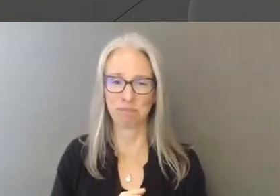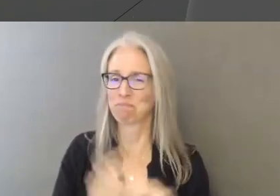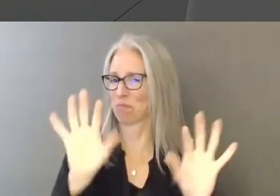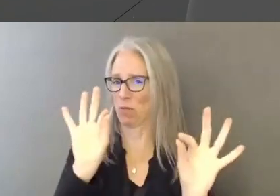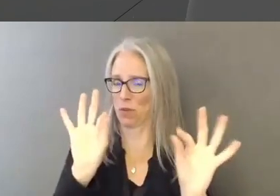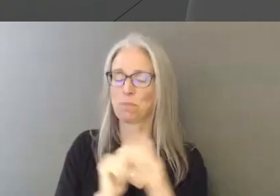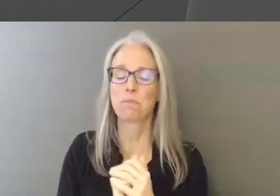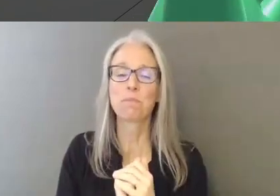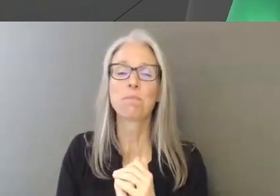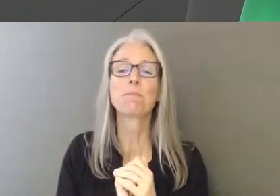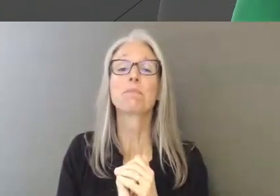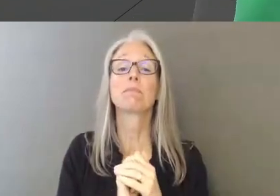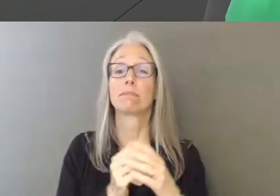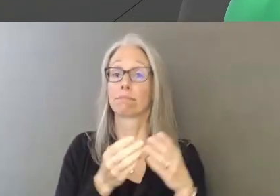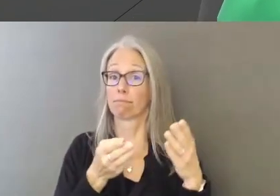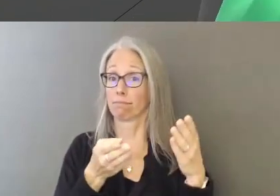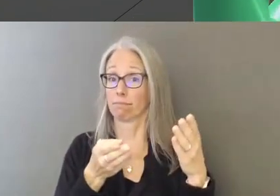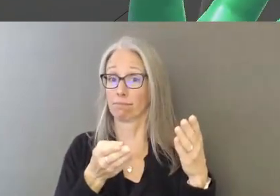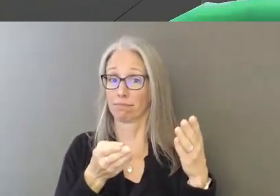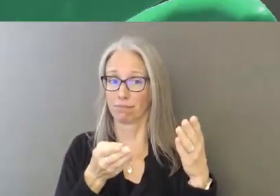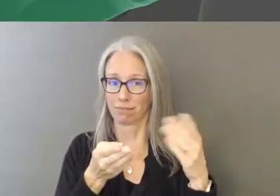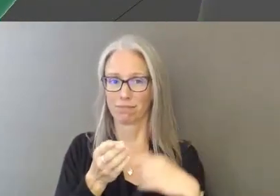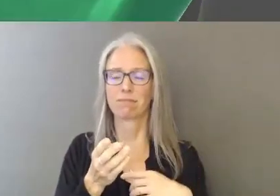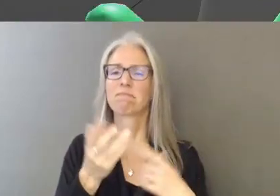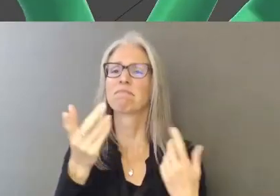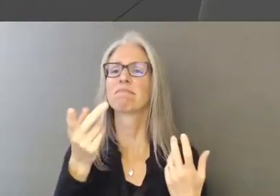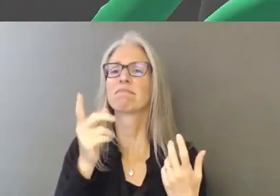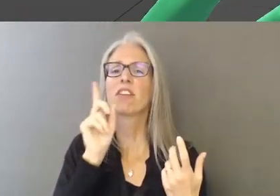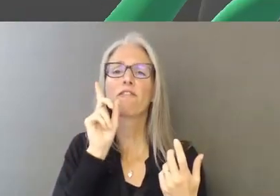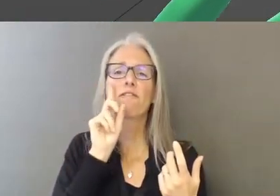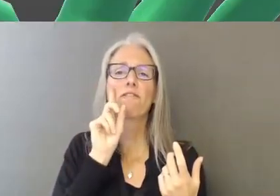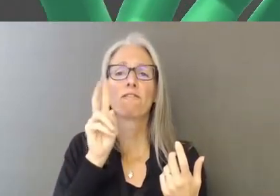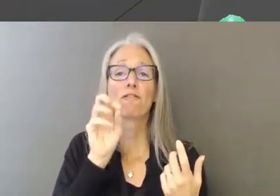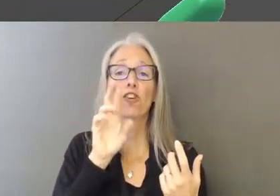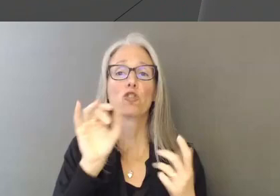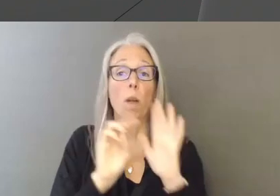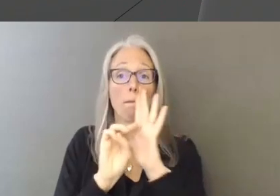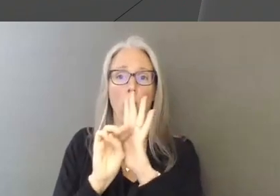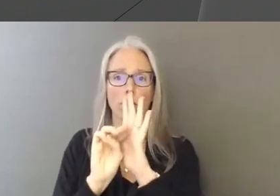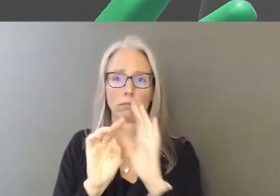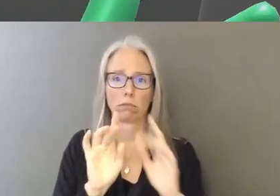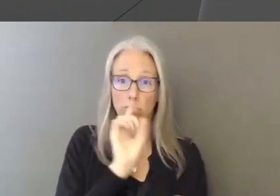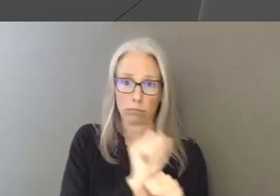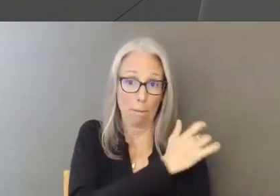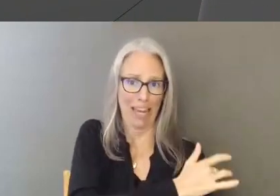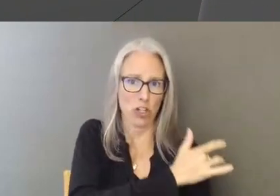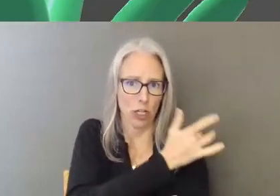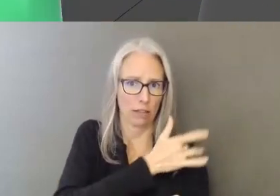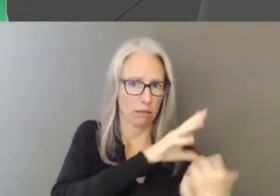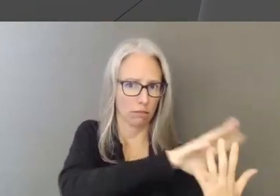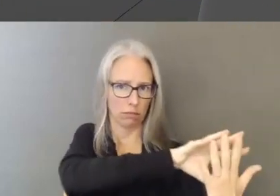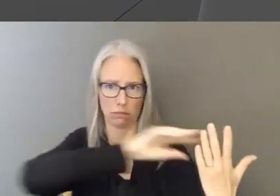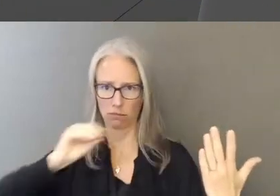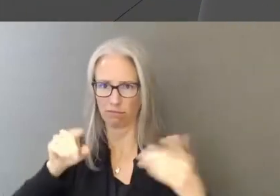So this is a virtual model of a liver that we actually modeled after a patient.